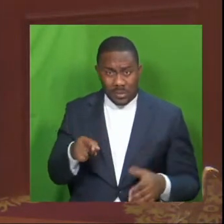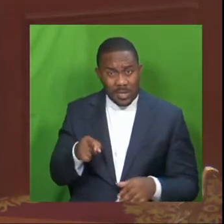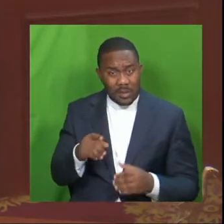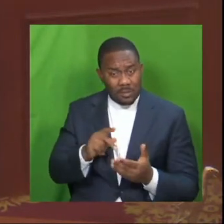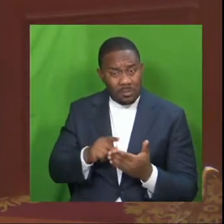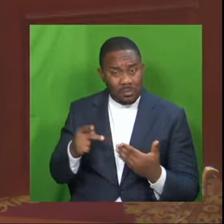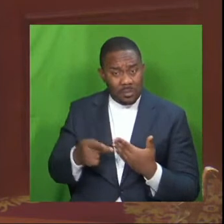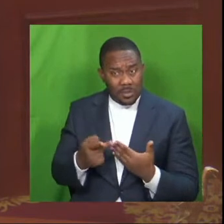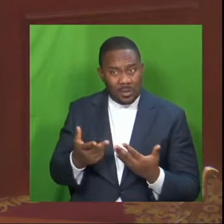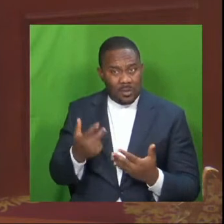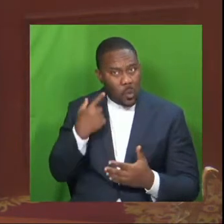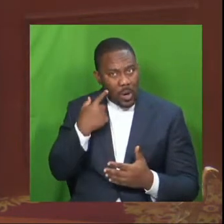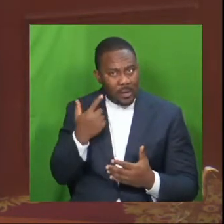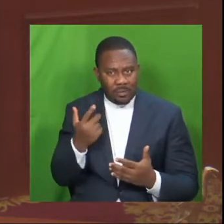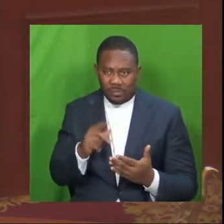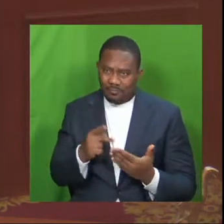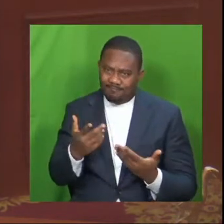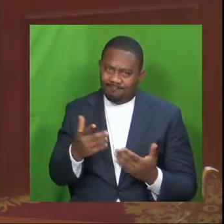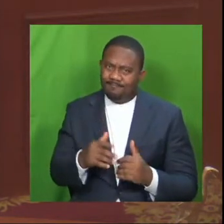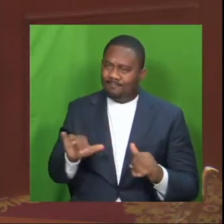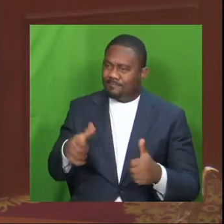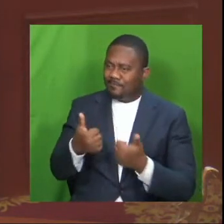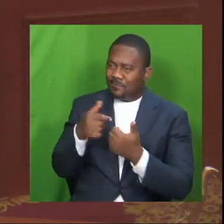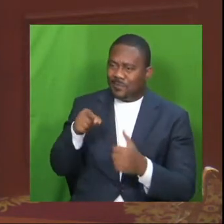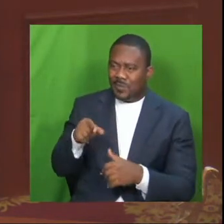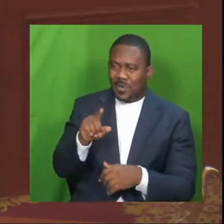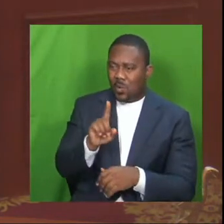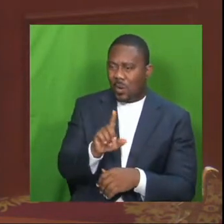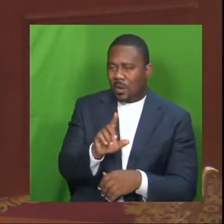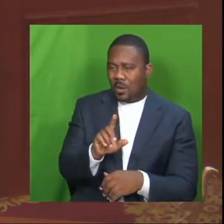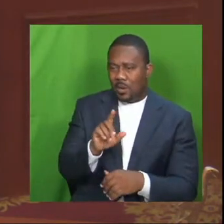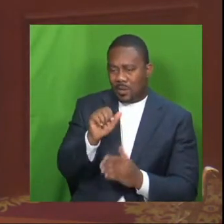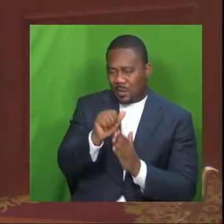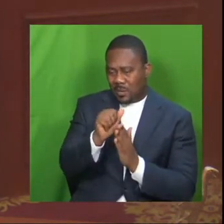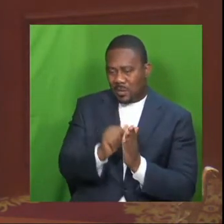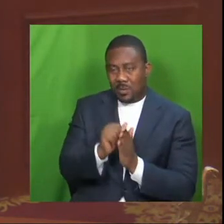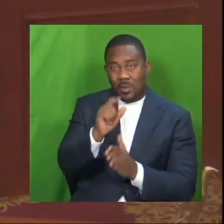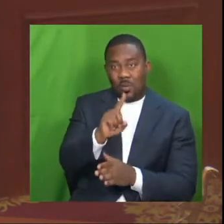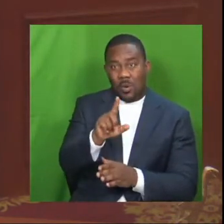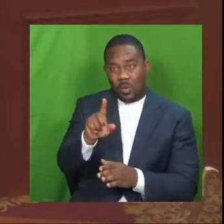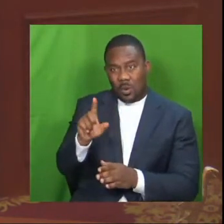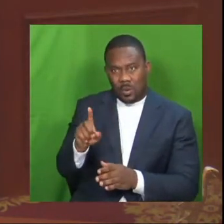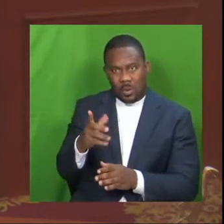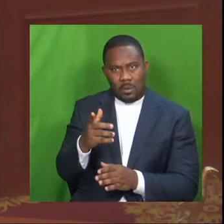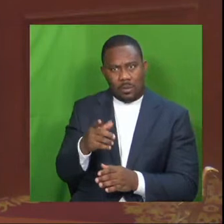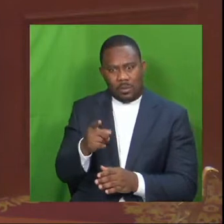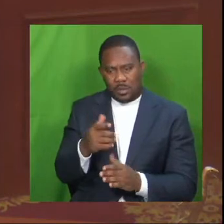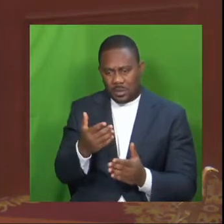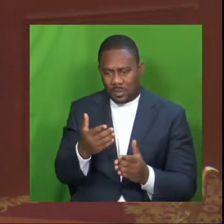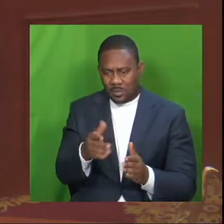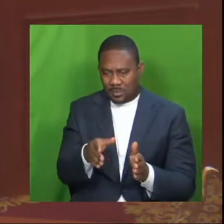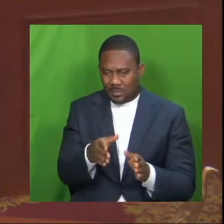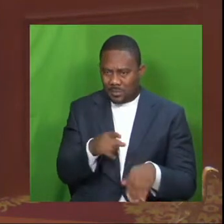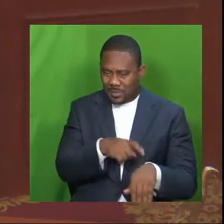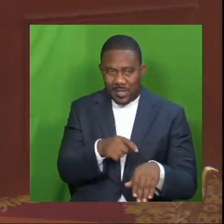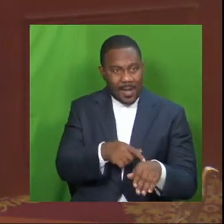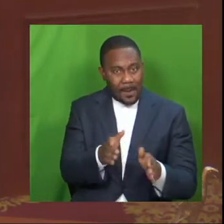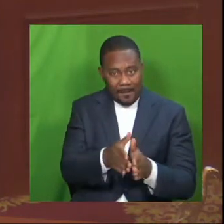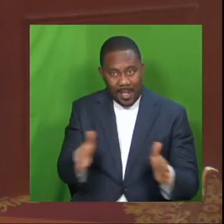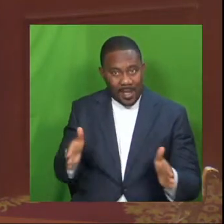were called names. The challenge with Agenda 111 is not only the issue of timelines, but also